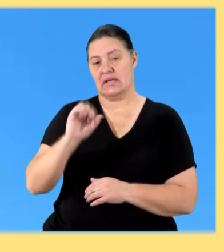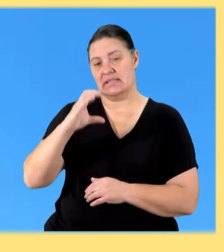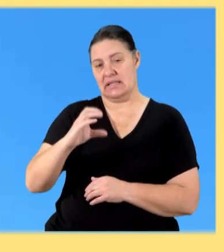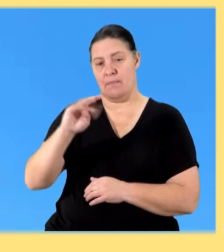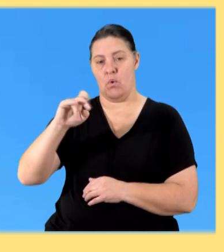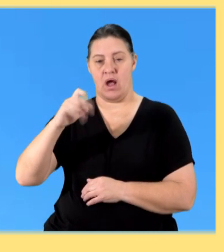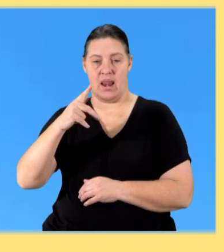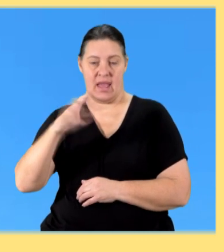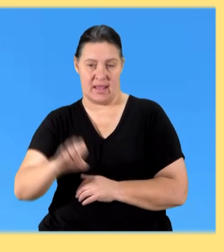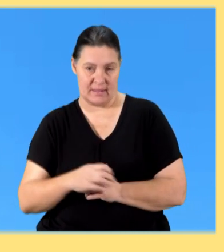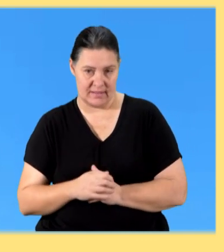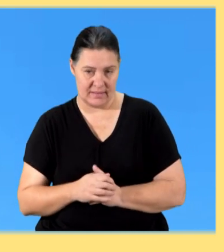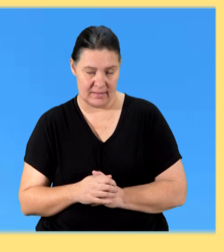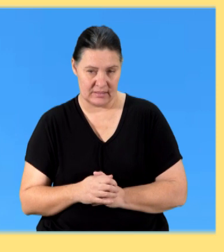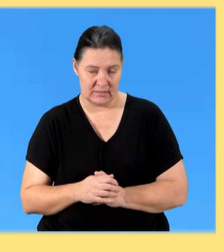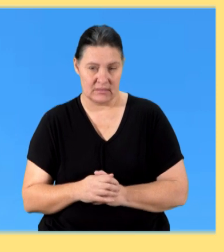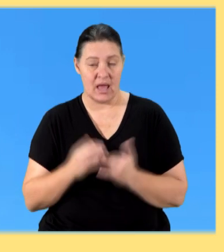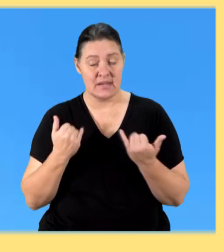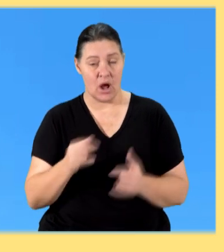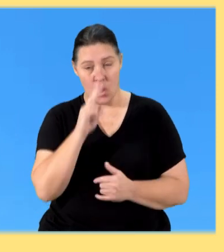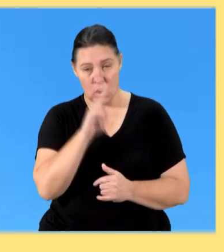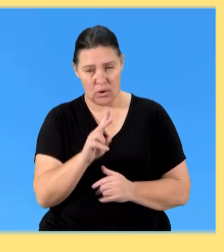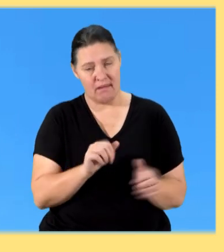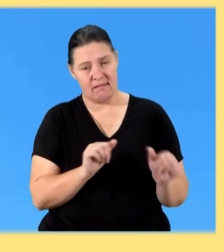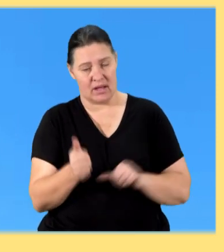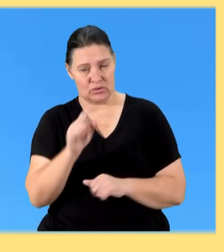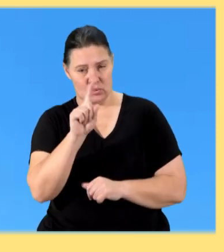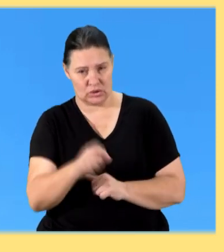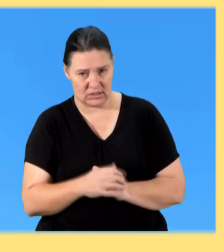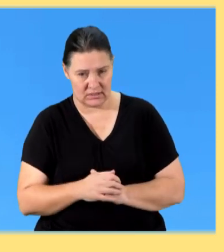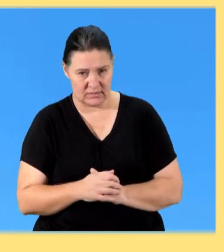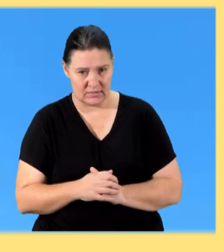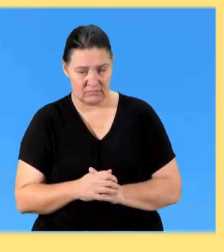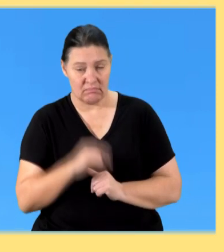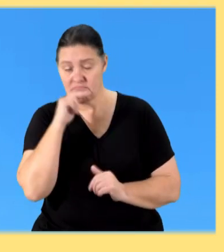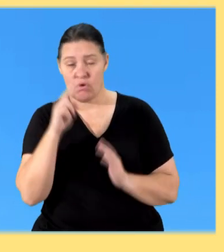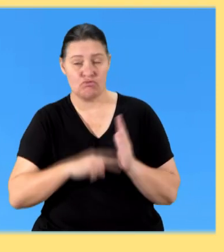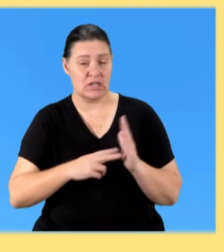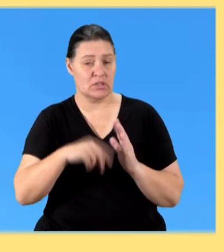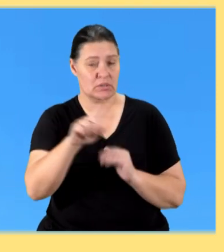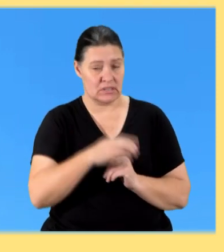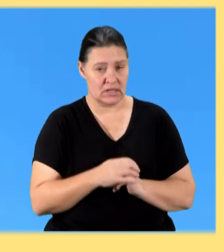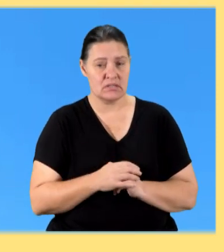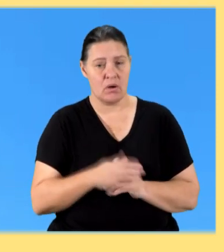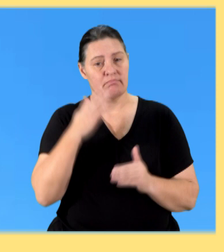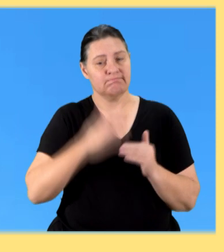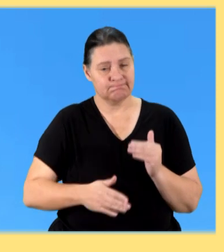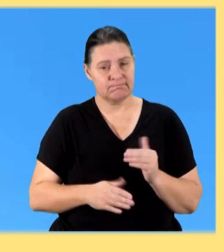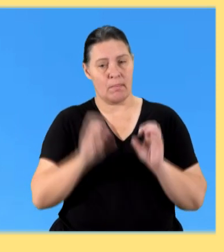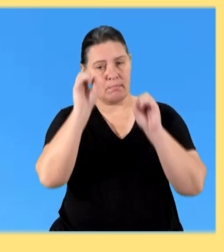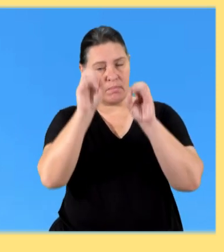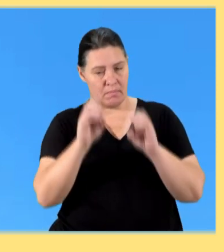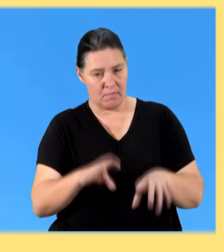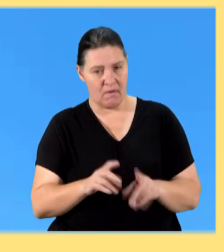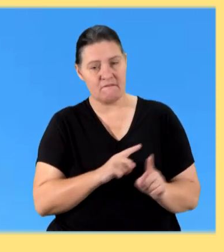Mohale. Let us now look at the next question, and the next question reads, complete the posting